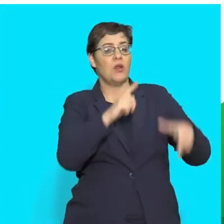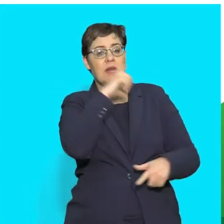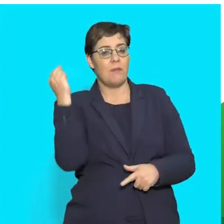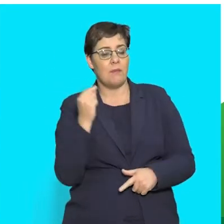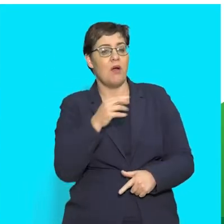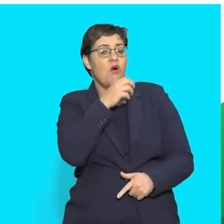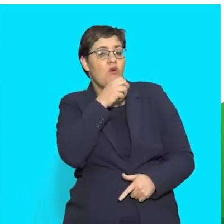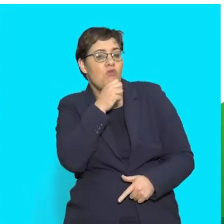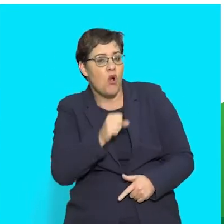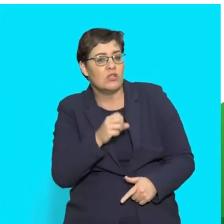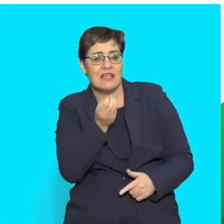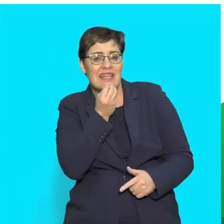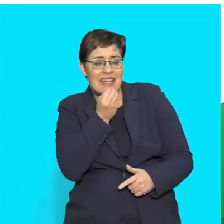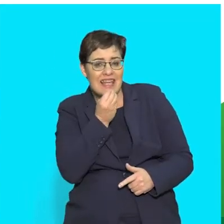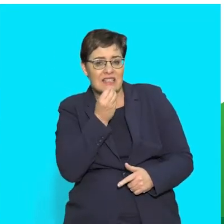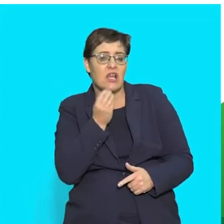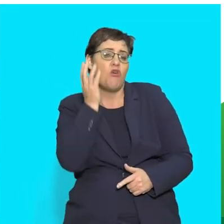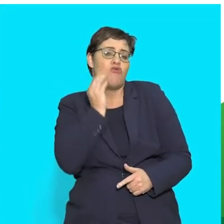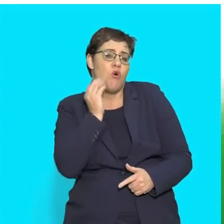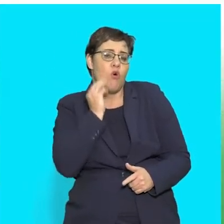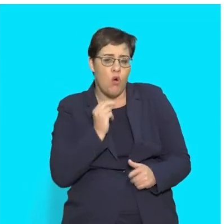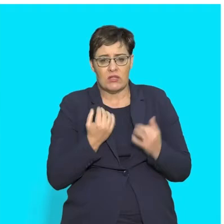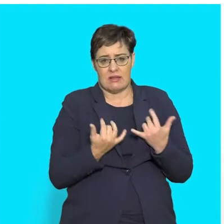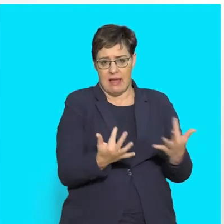The Goats Ate Gogo's Garden.